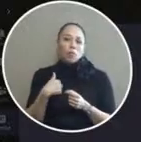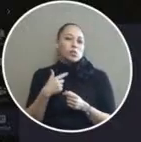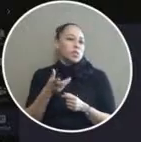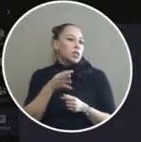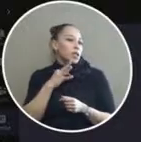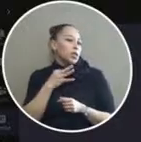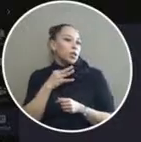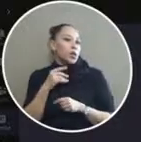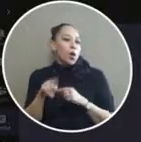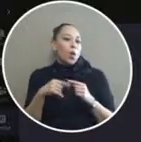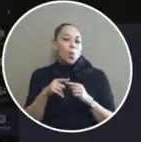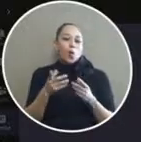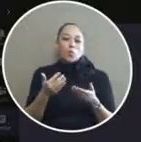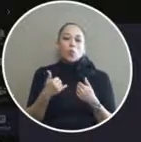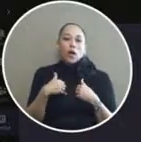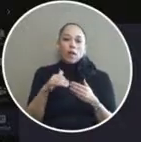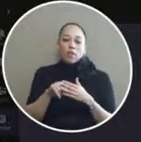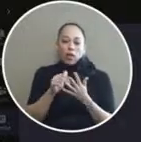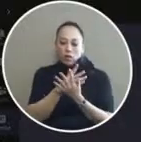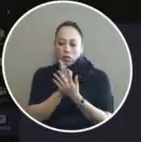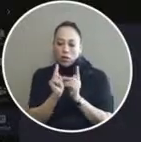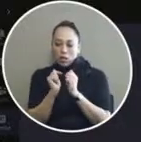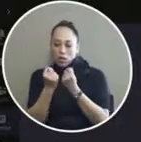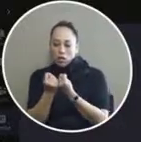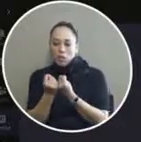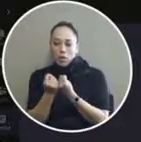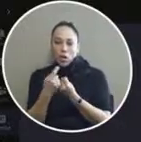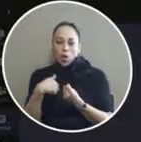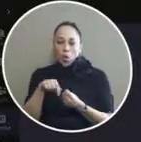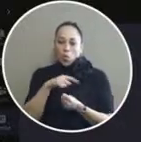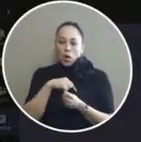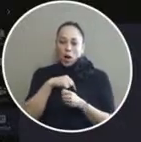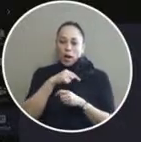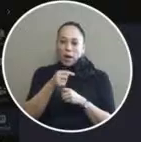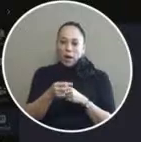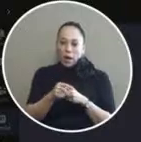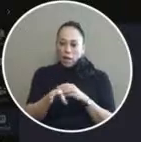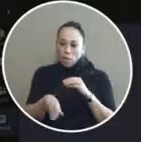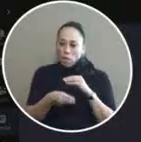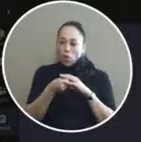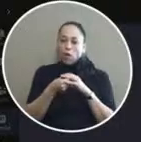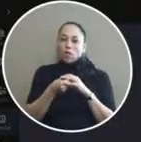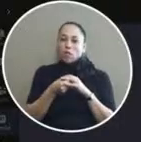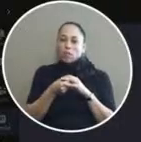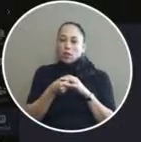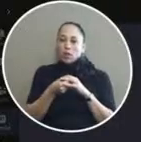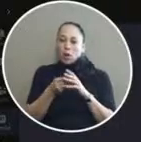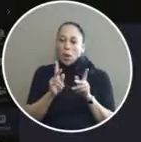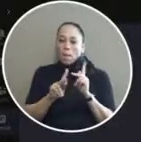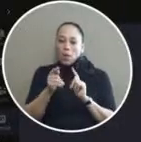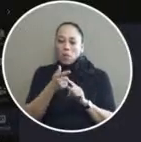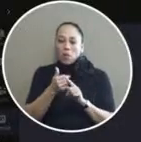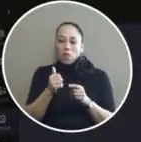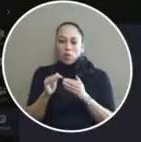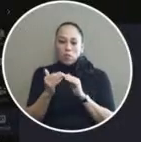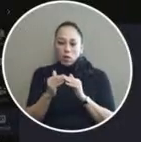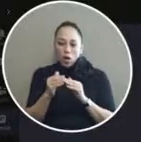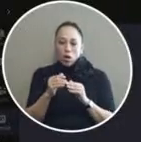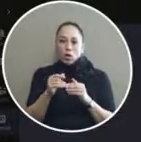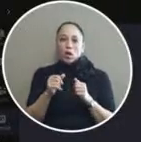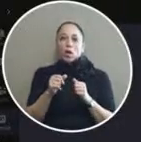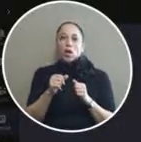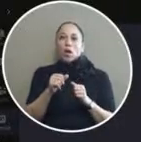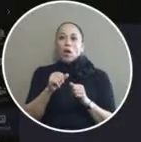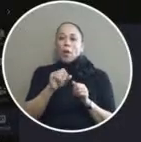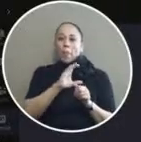curious, when we have these cross-functional teams and others, are we involving folks from the county or the Congresswoman's office as well